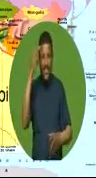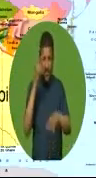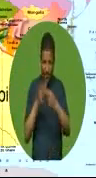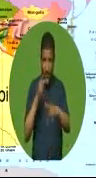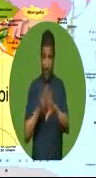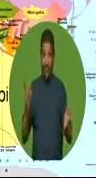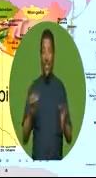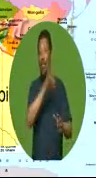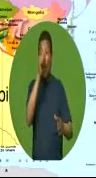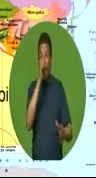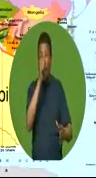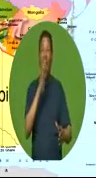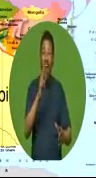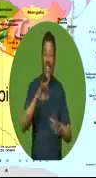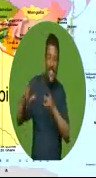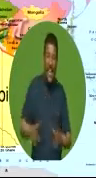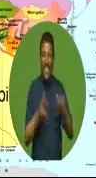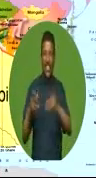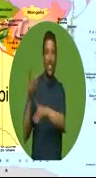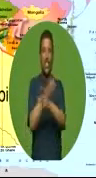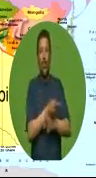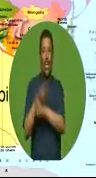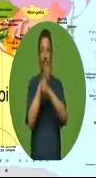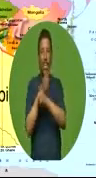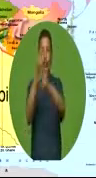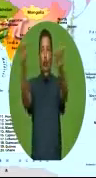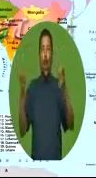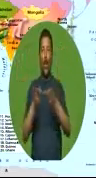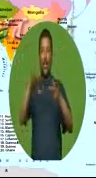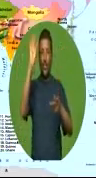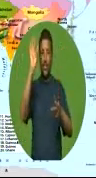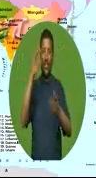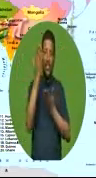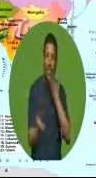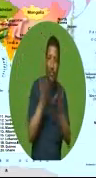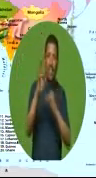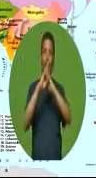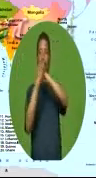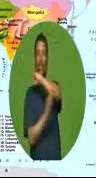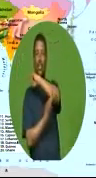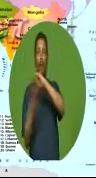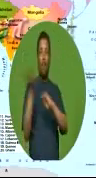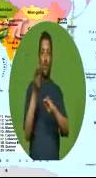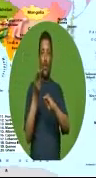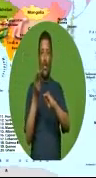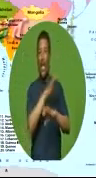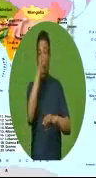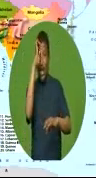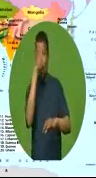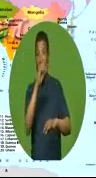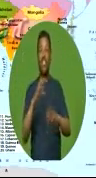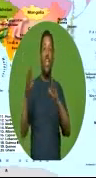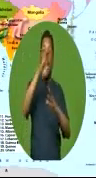Ethiopia is at a strategic geographic location, serving as a bridge between Europe and